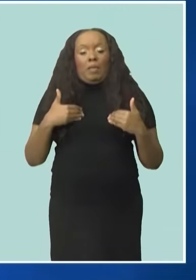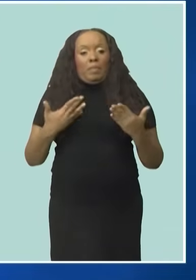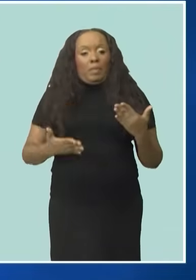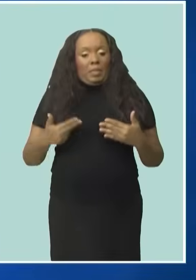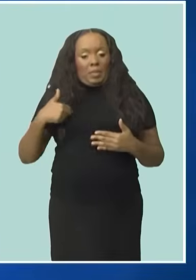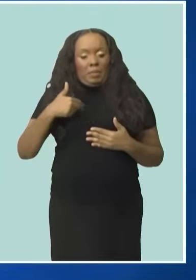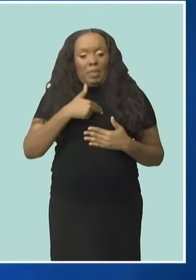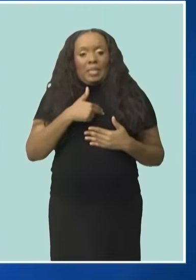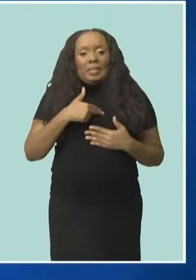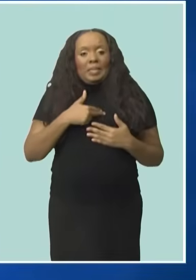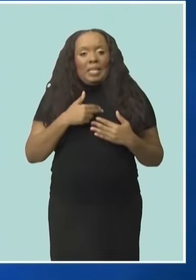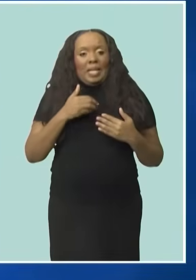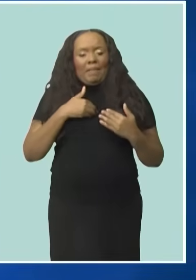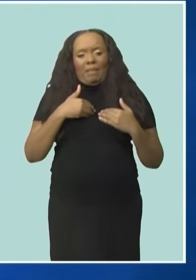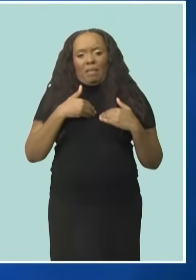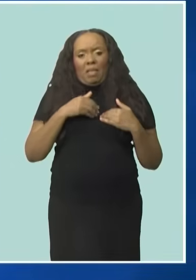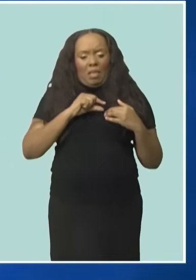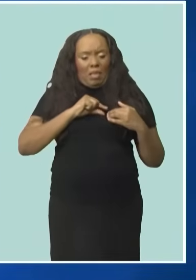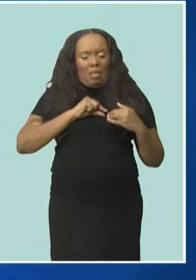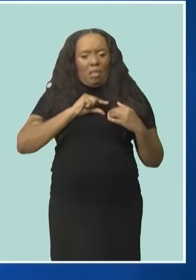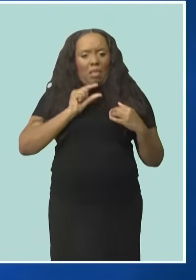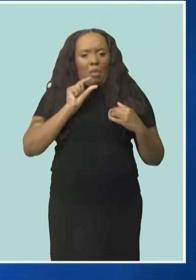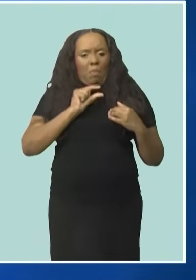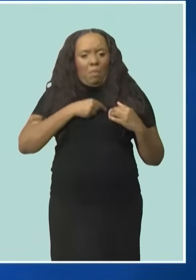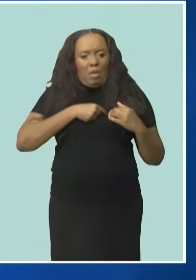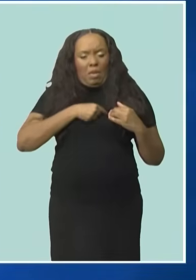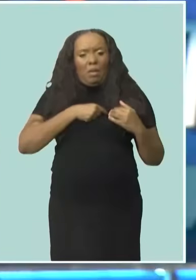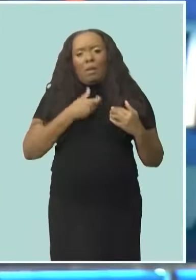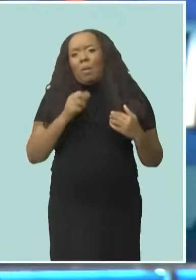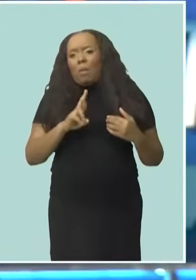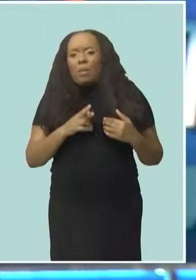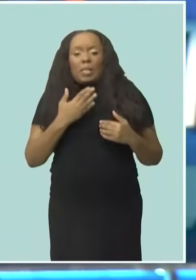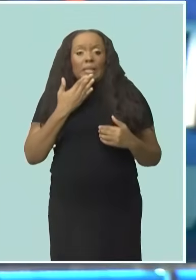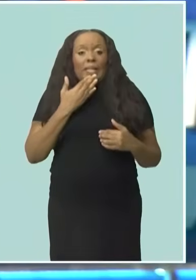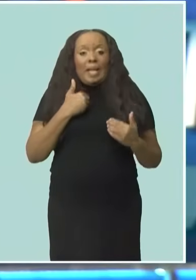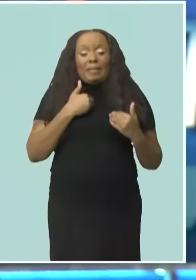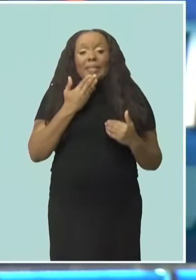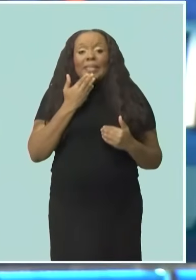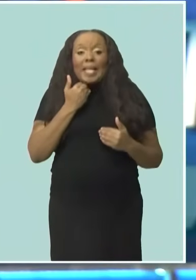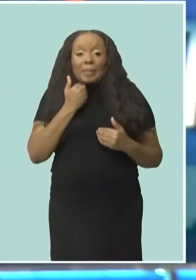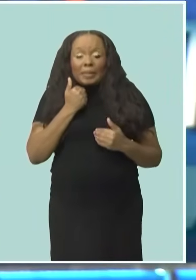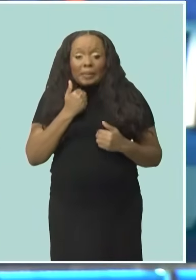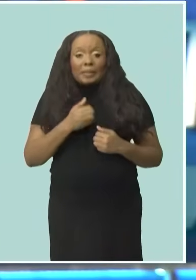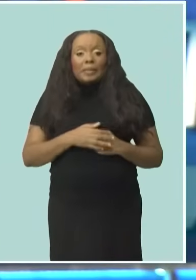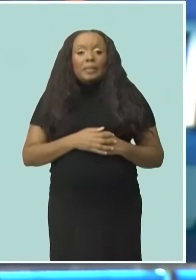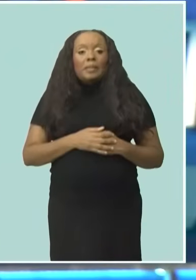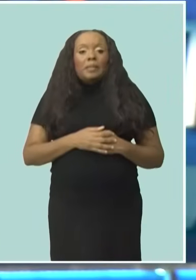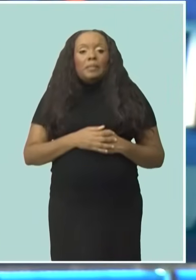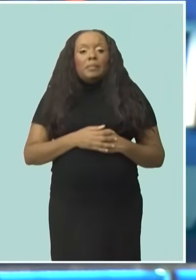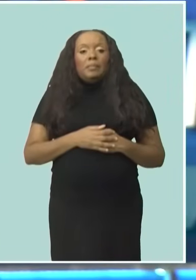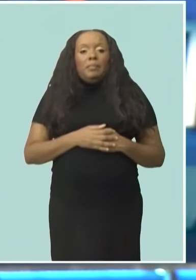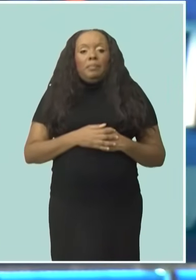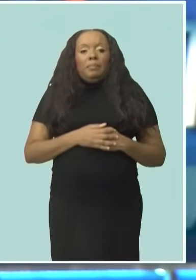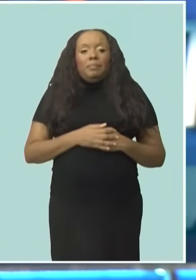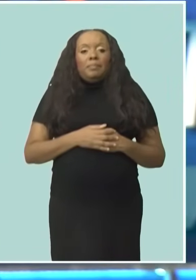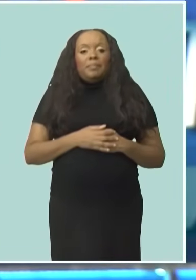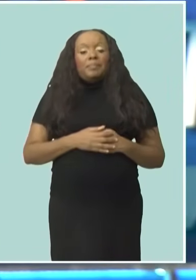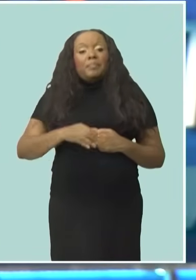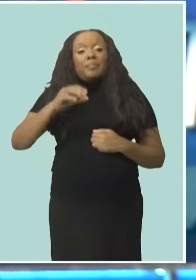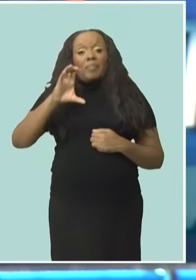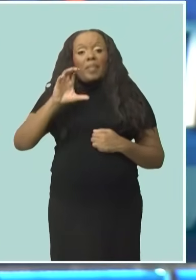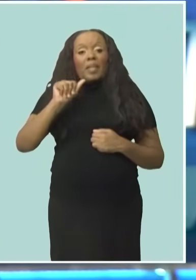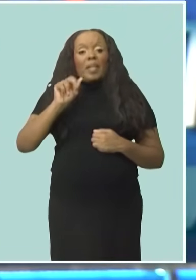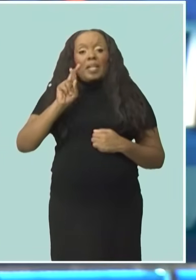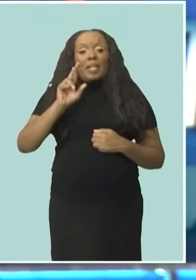breast or that their blood pressure is high or that they're new diabetic. Among the activities that will stand out during CariFesta